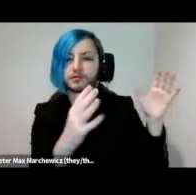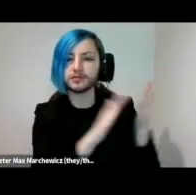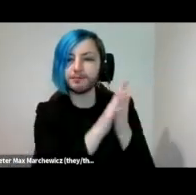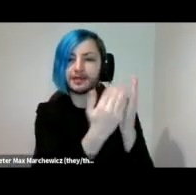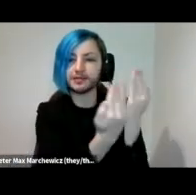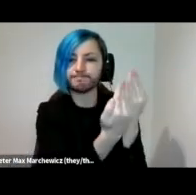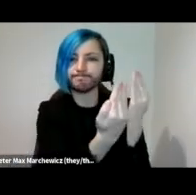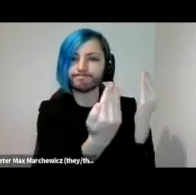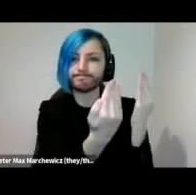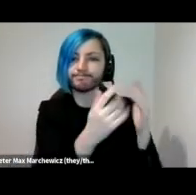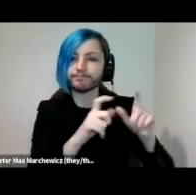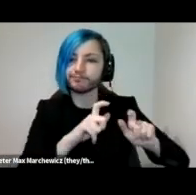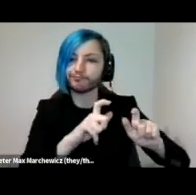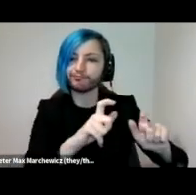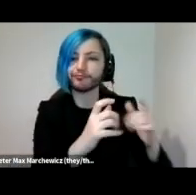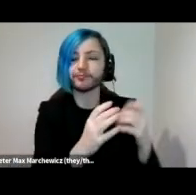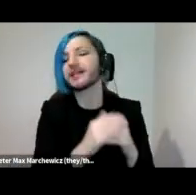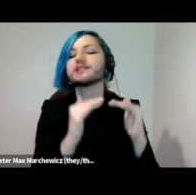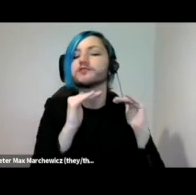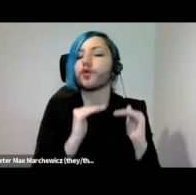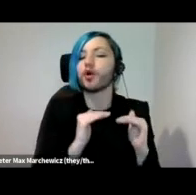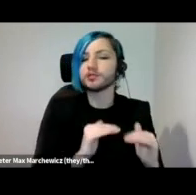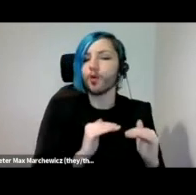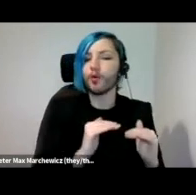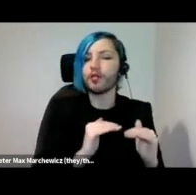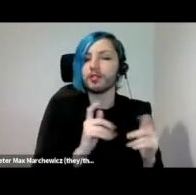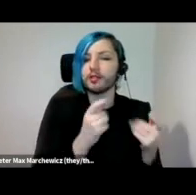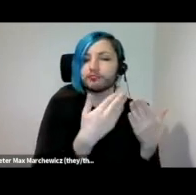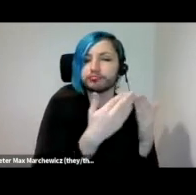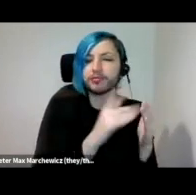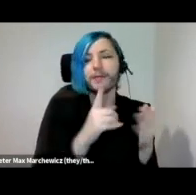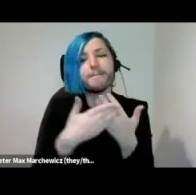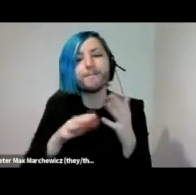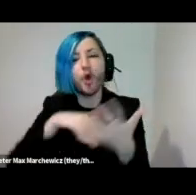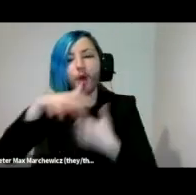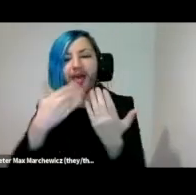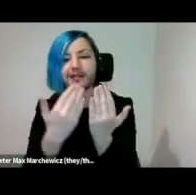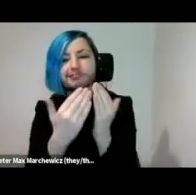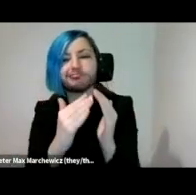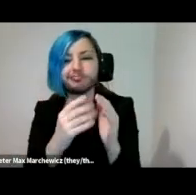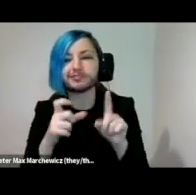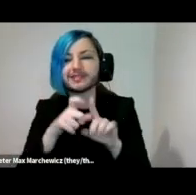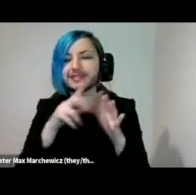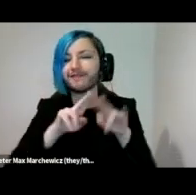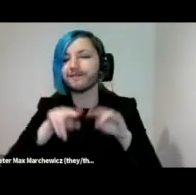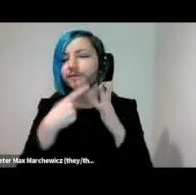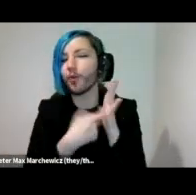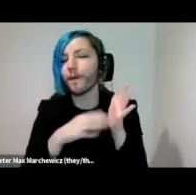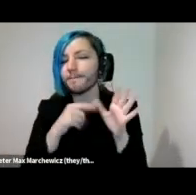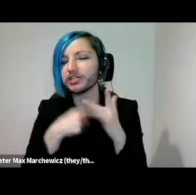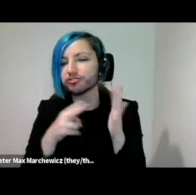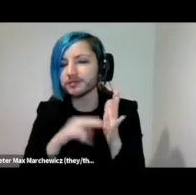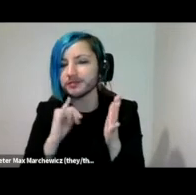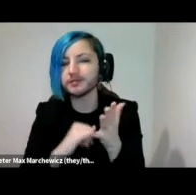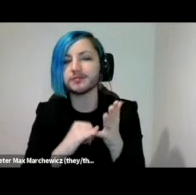that's for low order deformations. For more complicated deformations, again, there are other ways in which that is